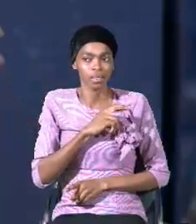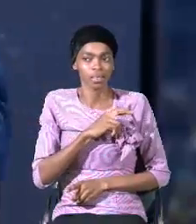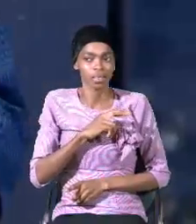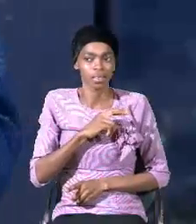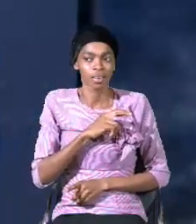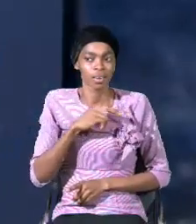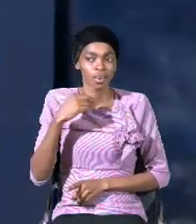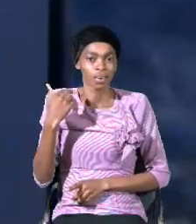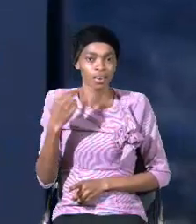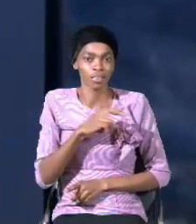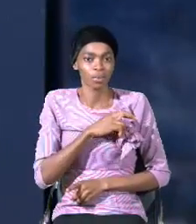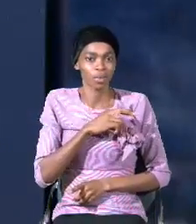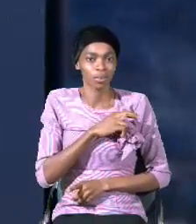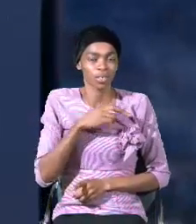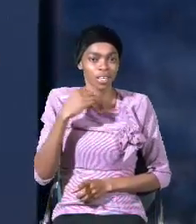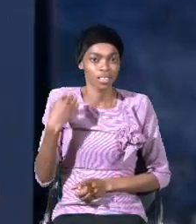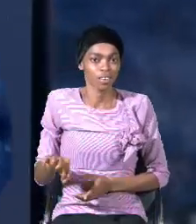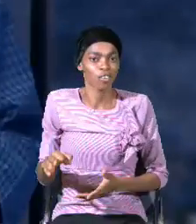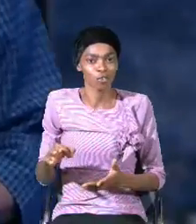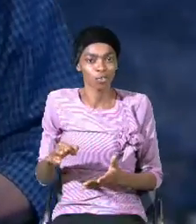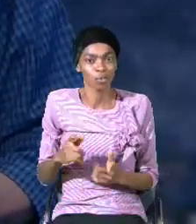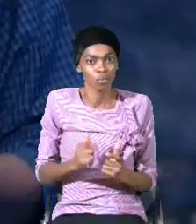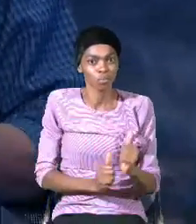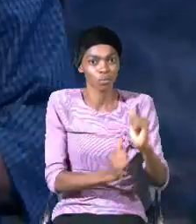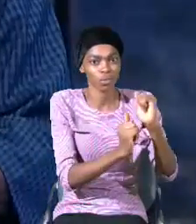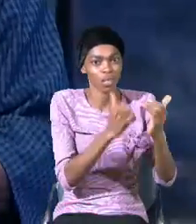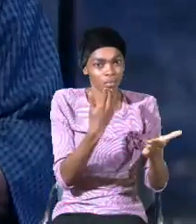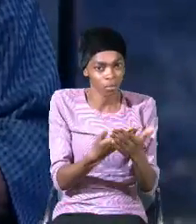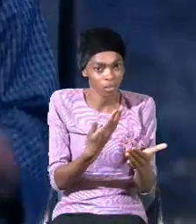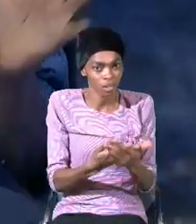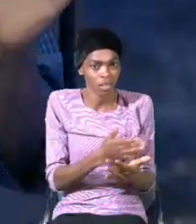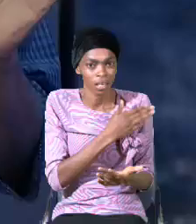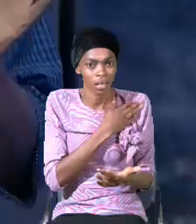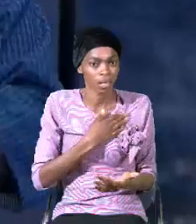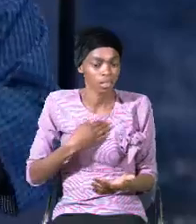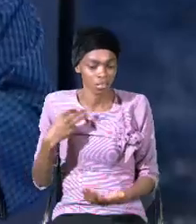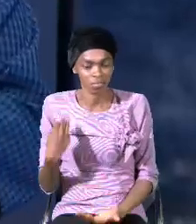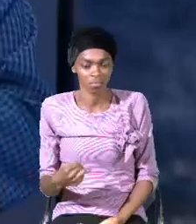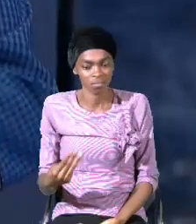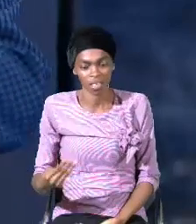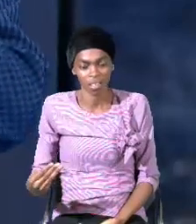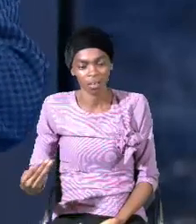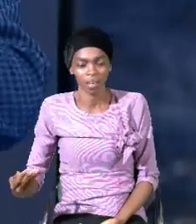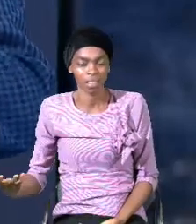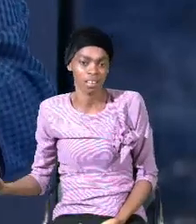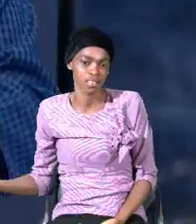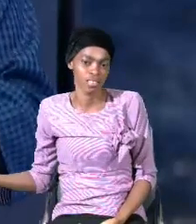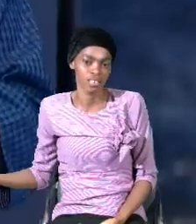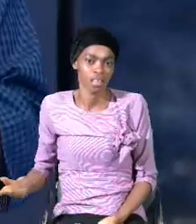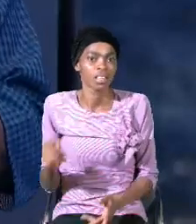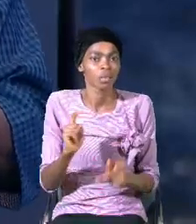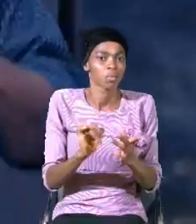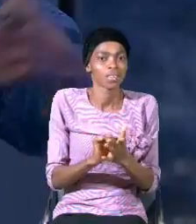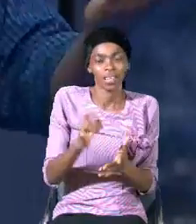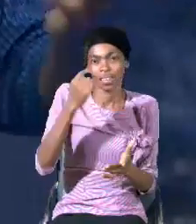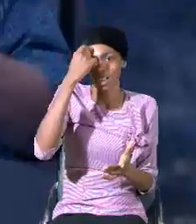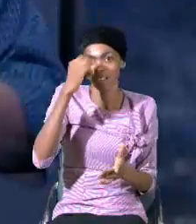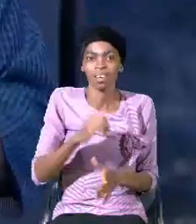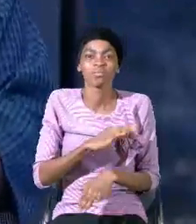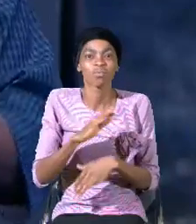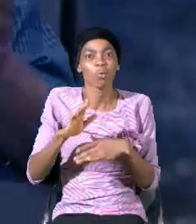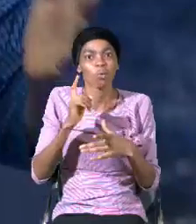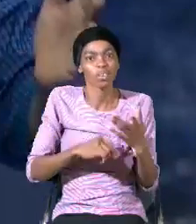money and materialism. The people who think all of life is made